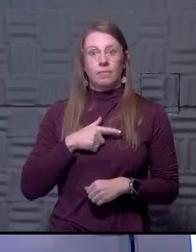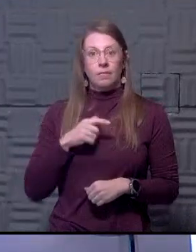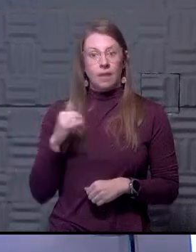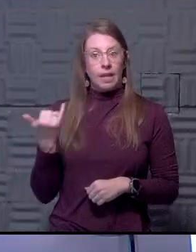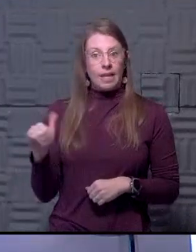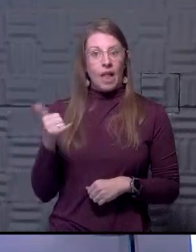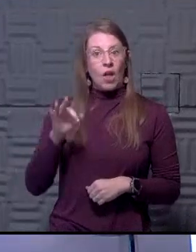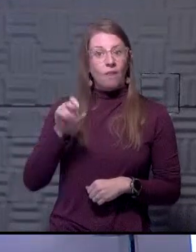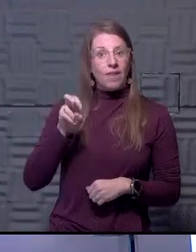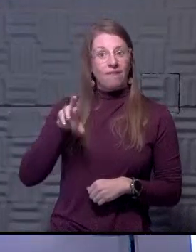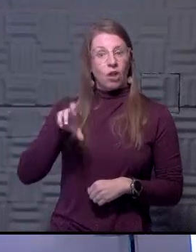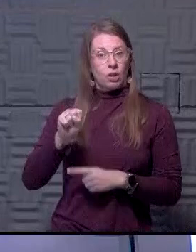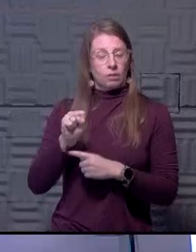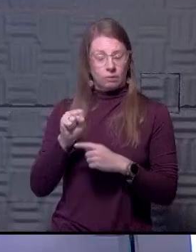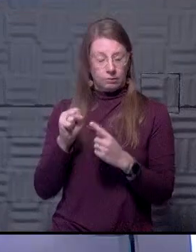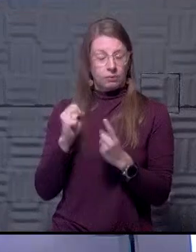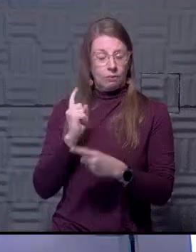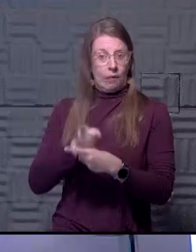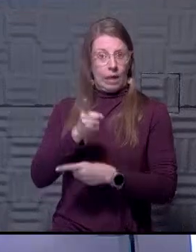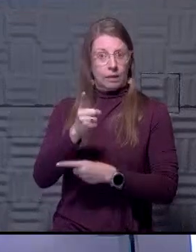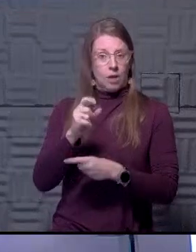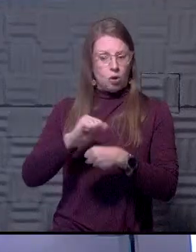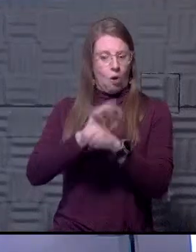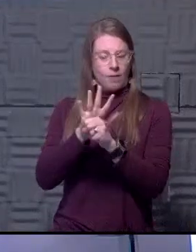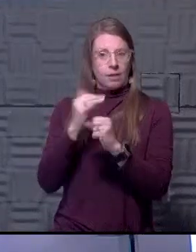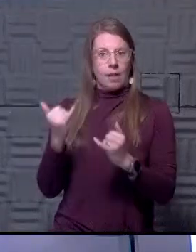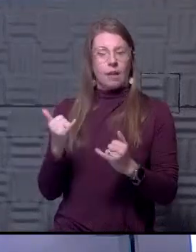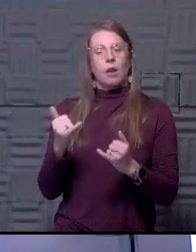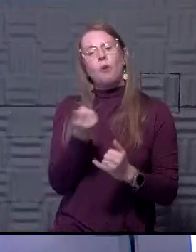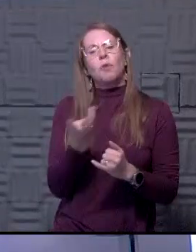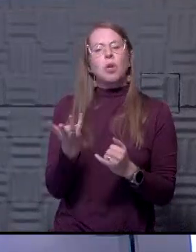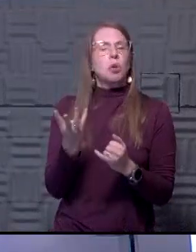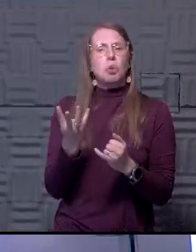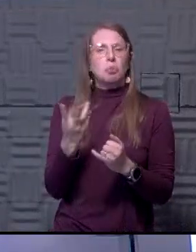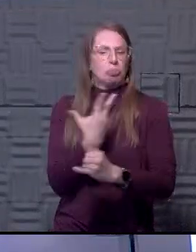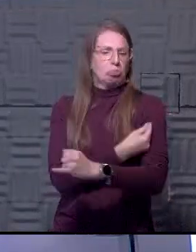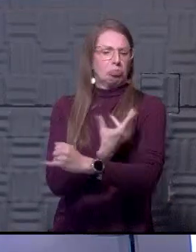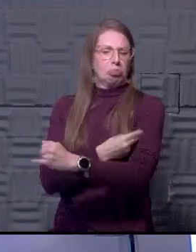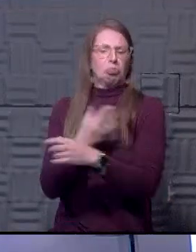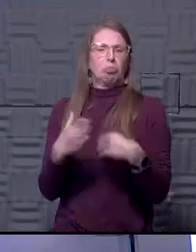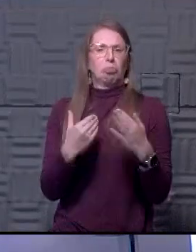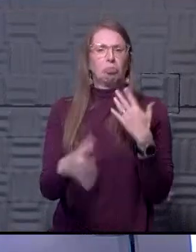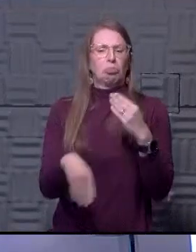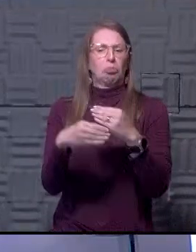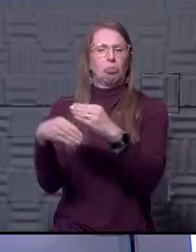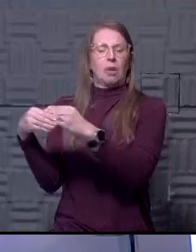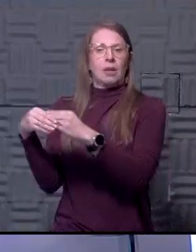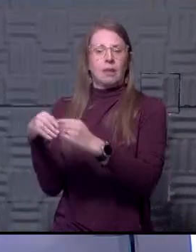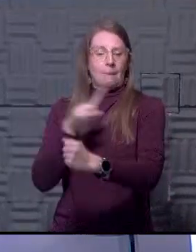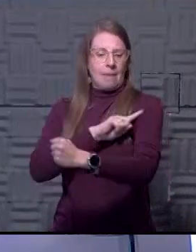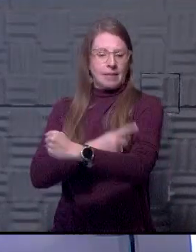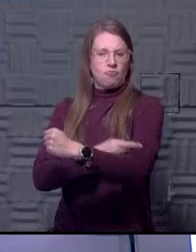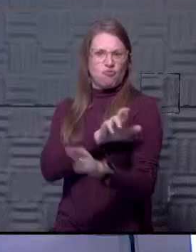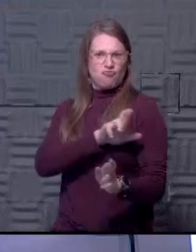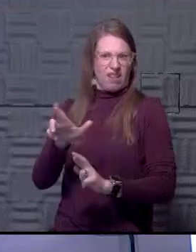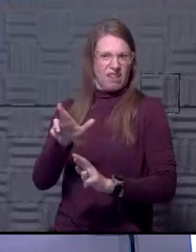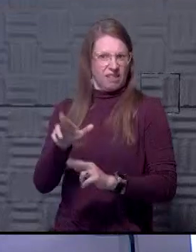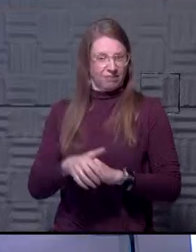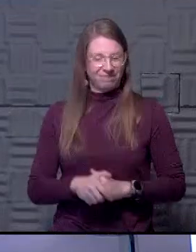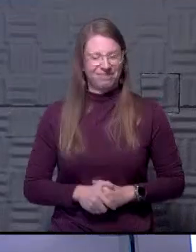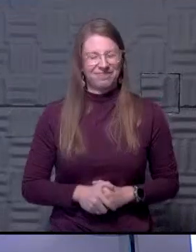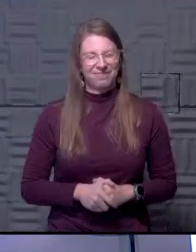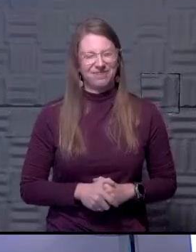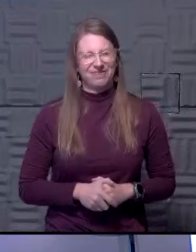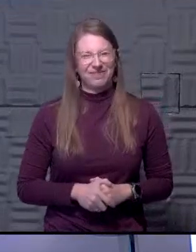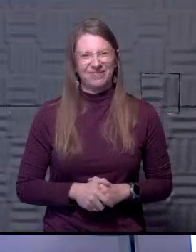fever. You're getting COVID, right, today? I could take, we could get a couple. We can do how many we want to do. Your biceps is ready for that. That's right.